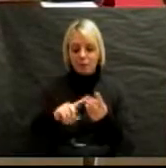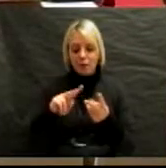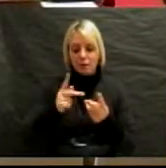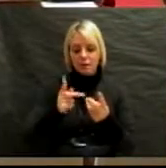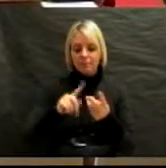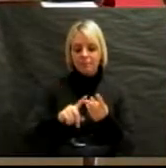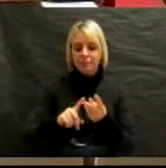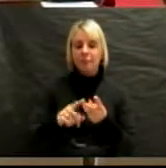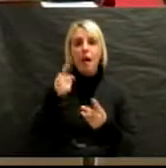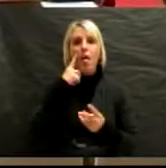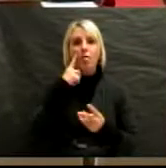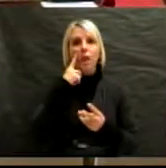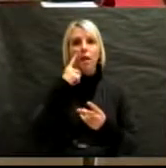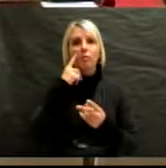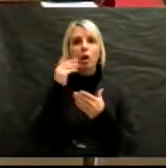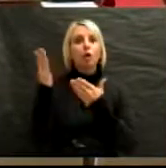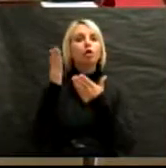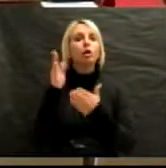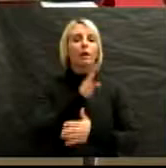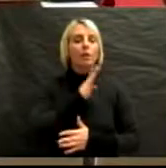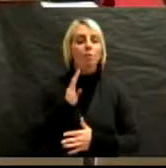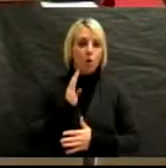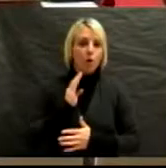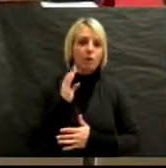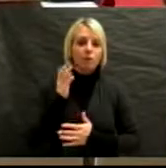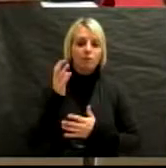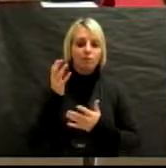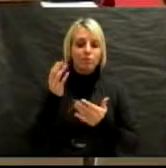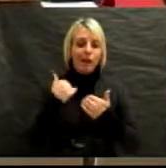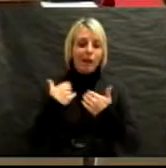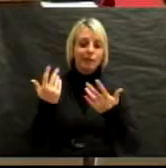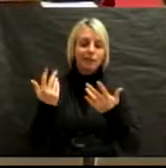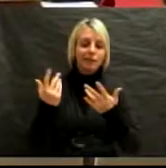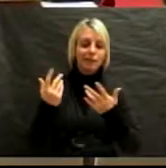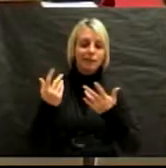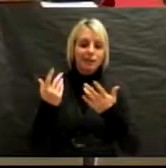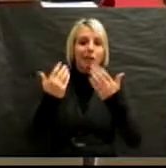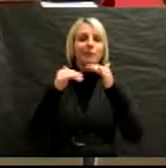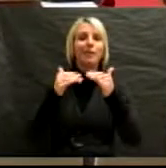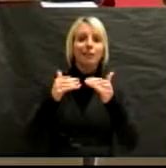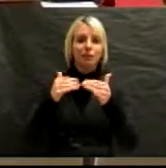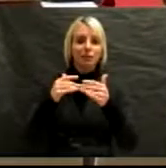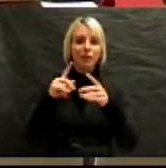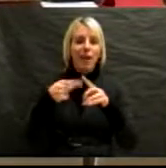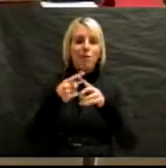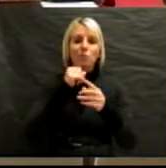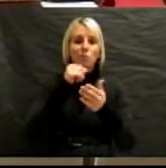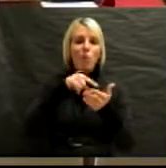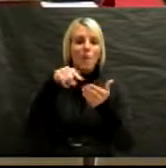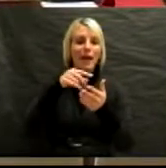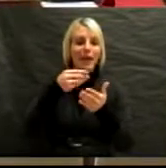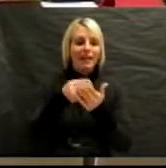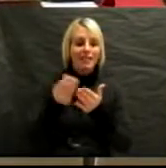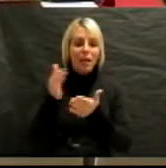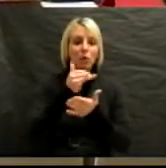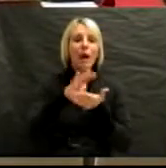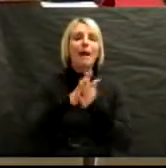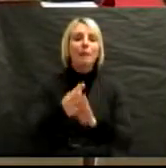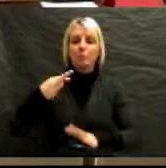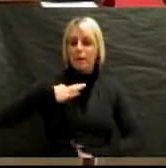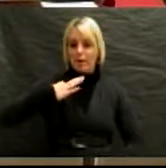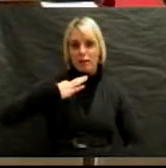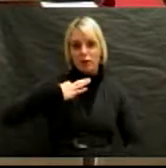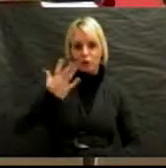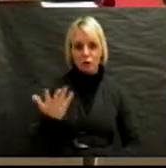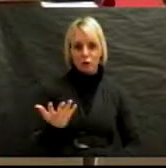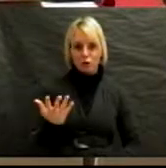I think when you don't pay salaries, you make it a volunteer position. And frankly, I think my expectations for a volunteer position are